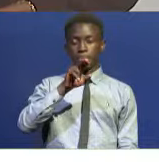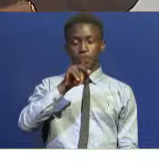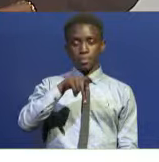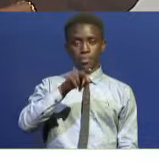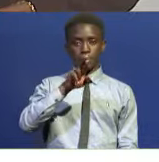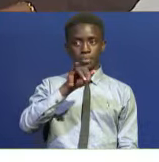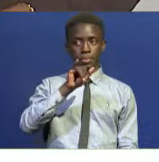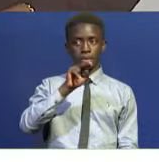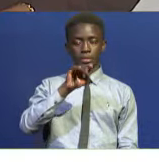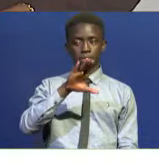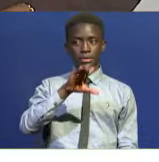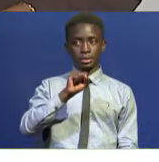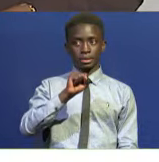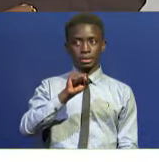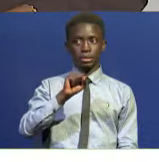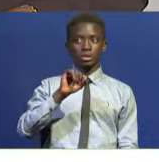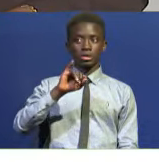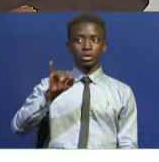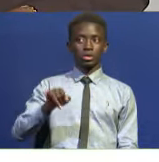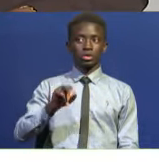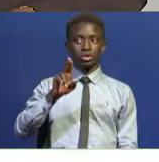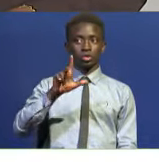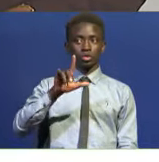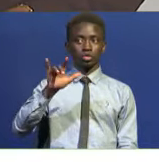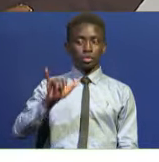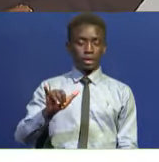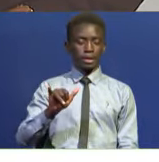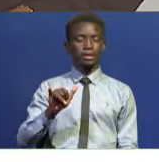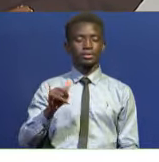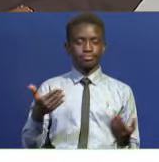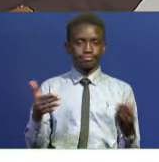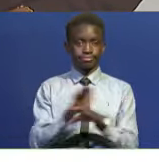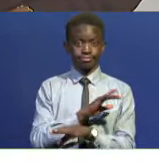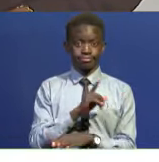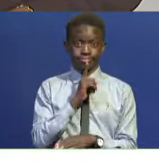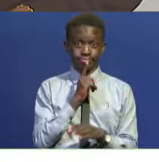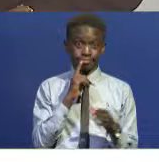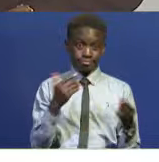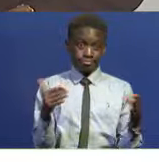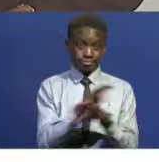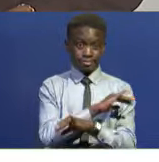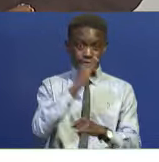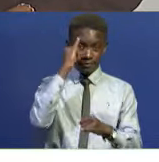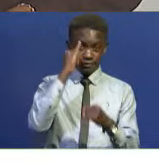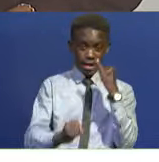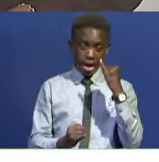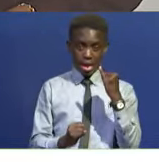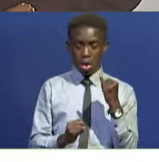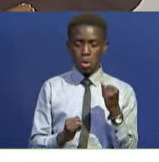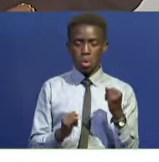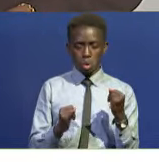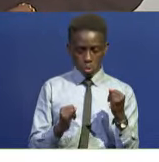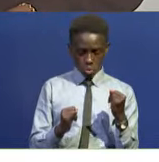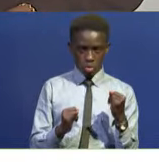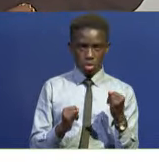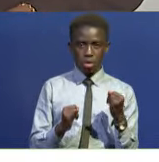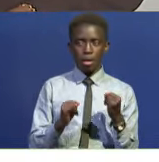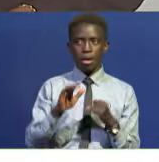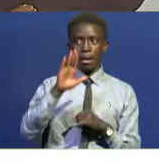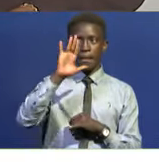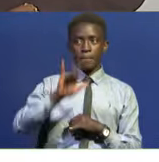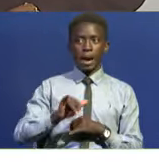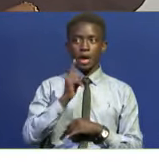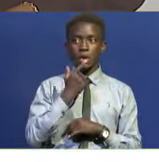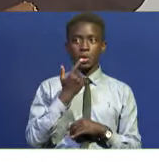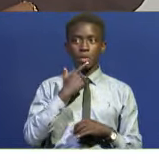Suna West, Migori County. According to her son, Felix Otieno, the final burial rites will be determined by her fans and